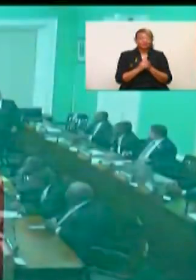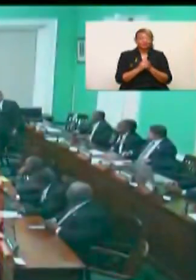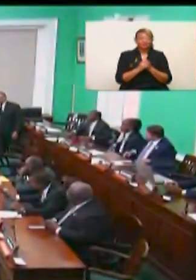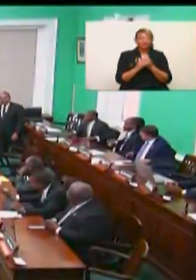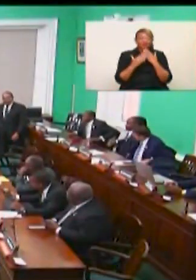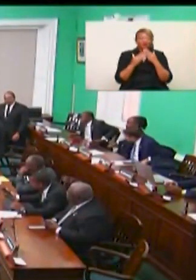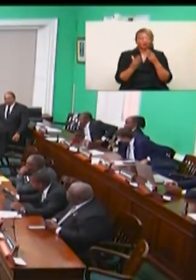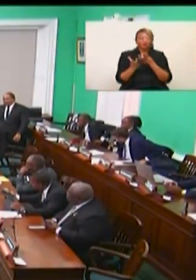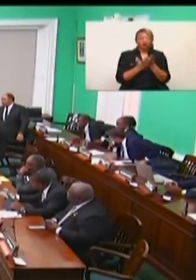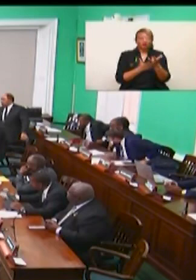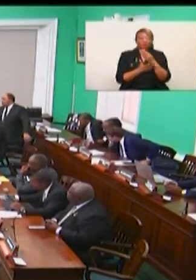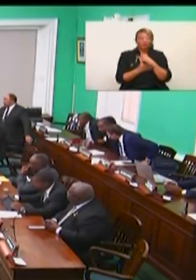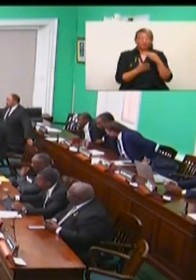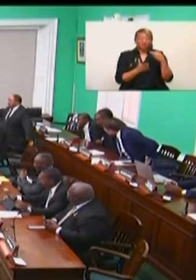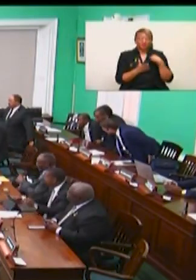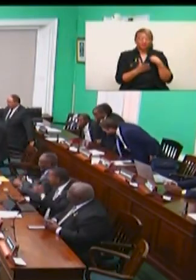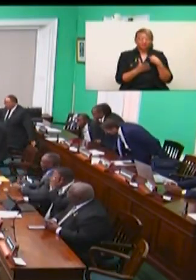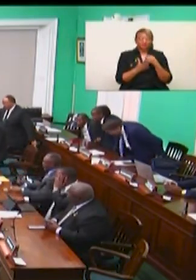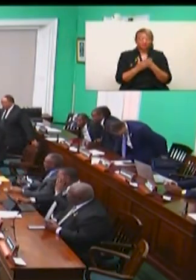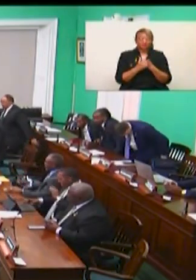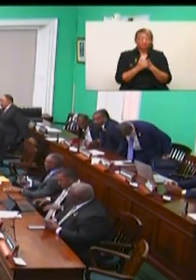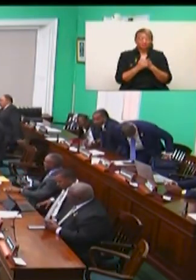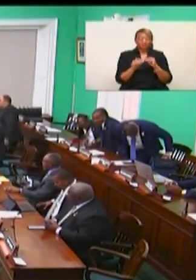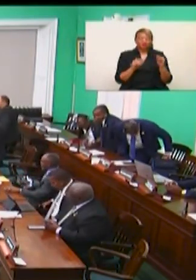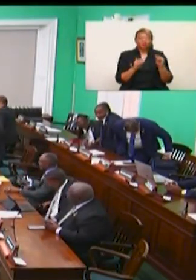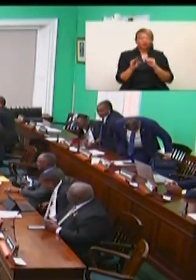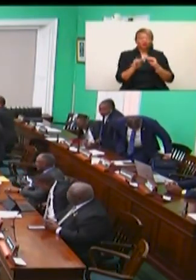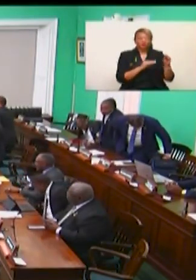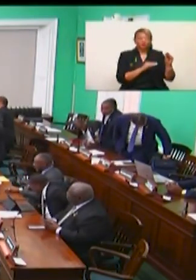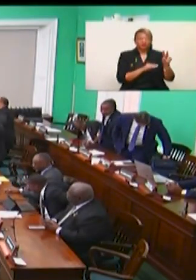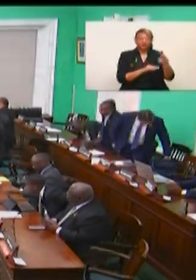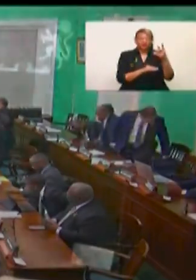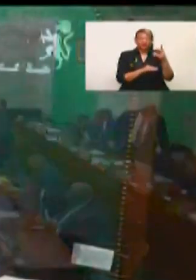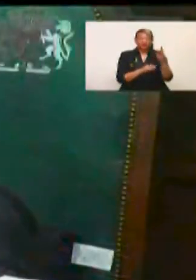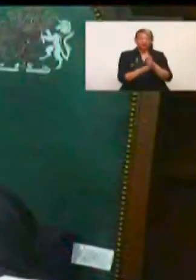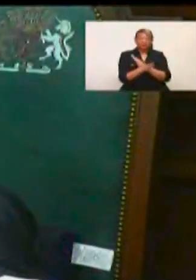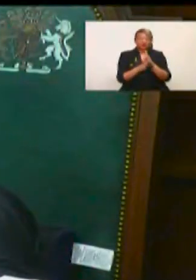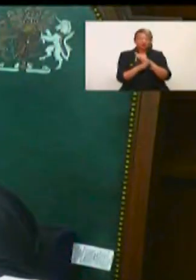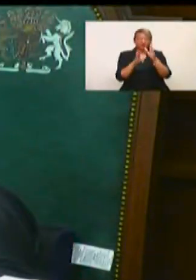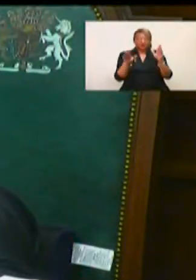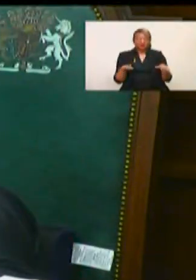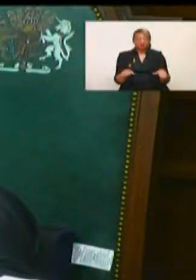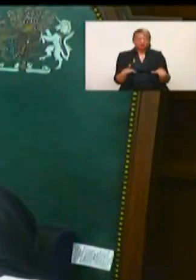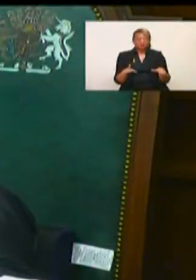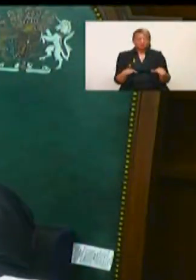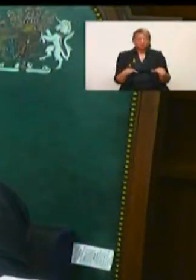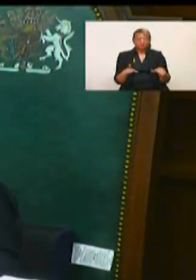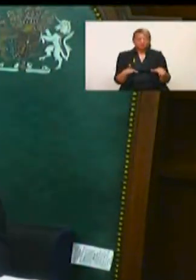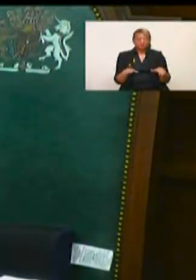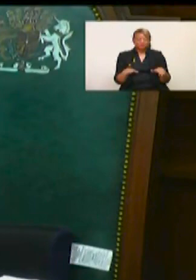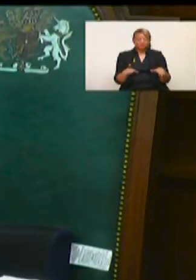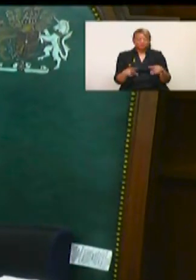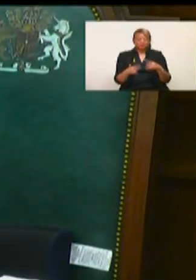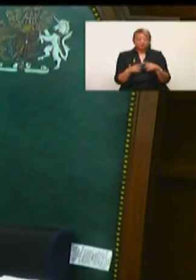Thank you, Honourable Member. No, it's been moved and seconded that the business of this House be suspended until...